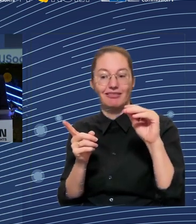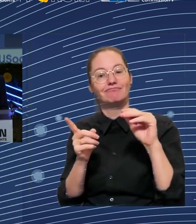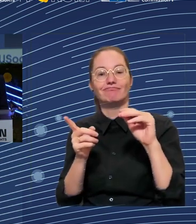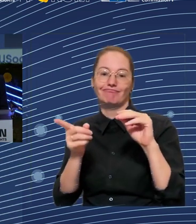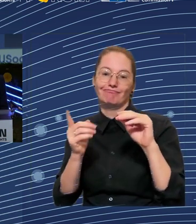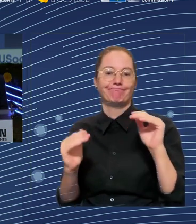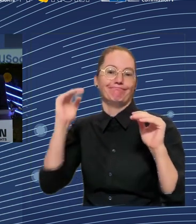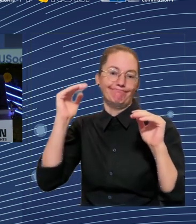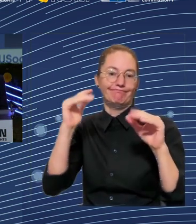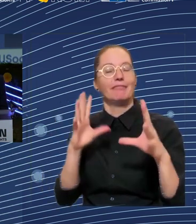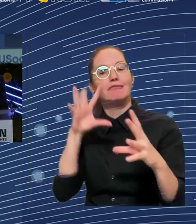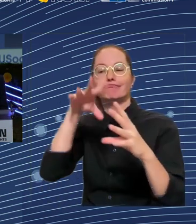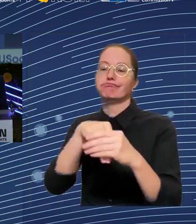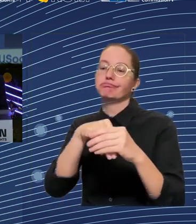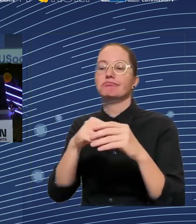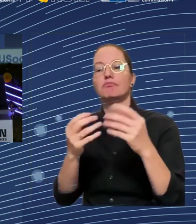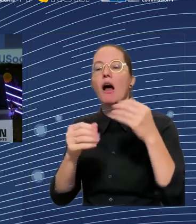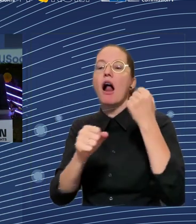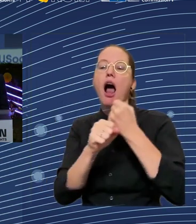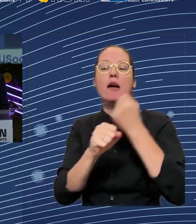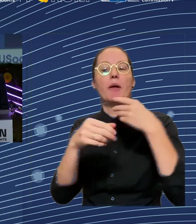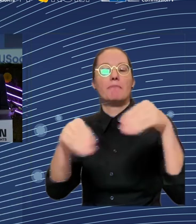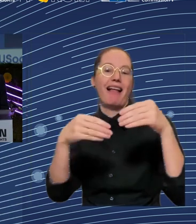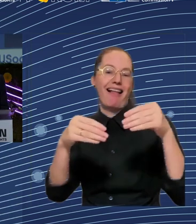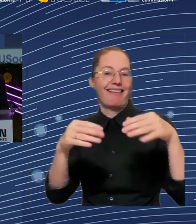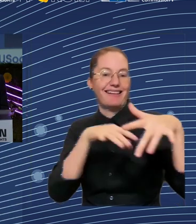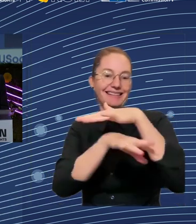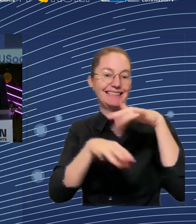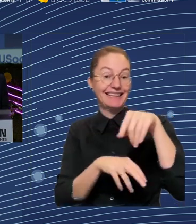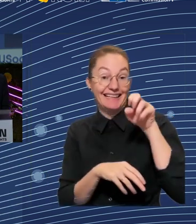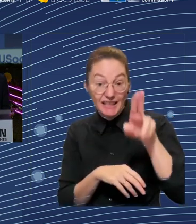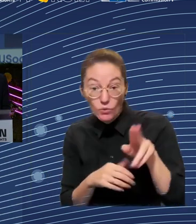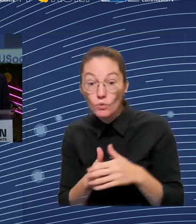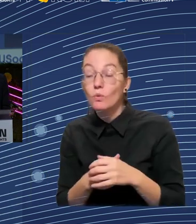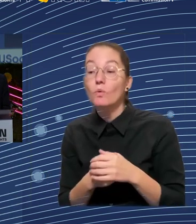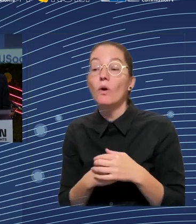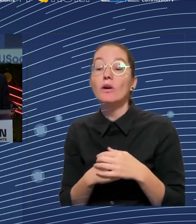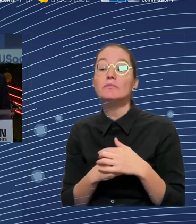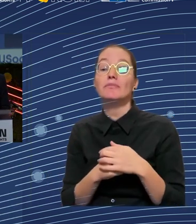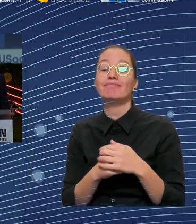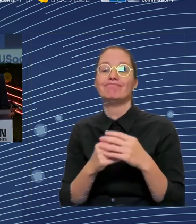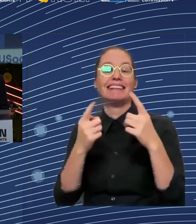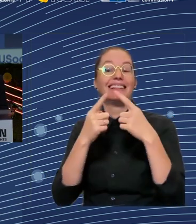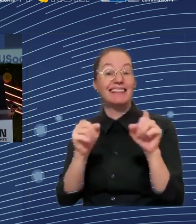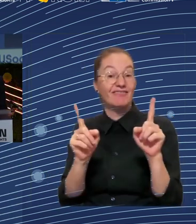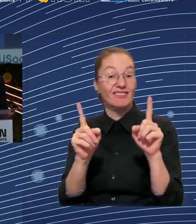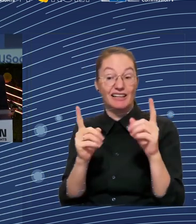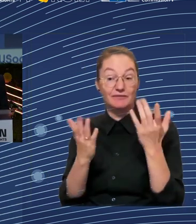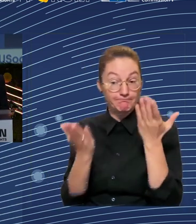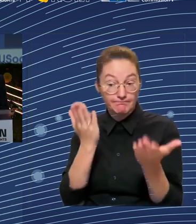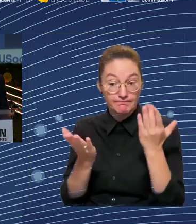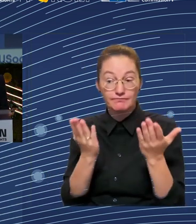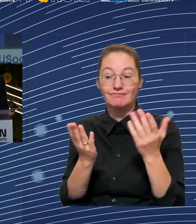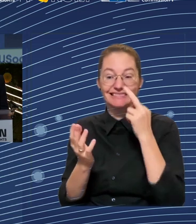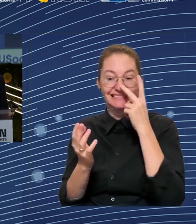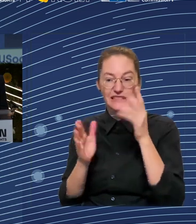education, so they're also much less likely to participate. And people who are aged 55 to 64, here there is some role potentially for